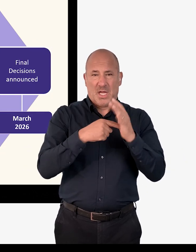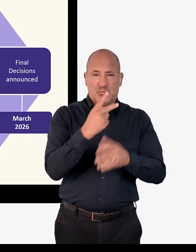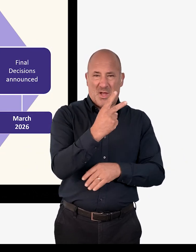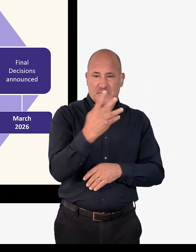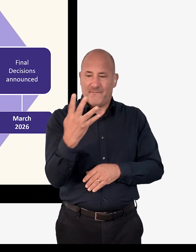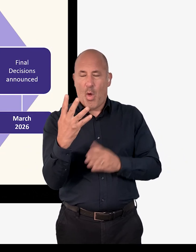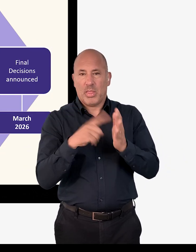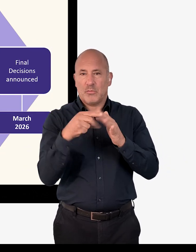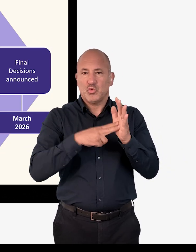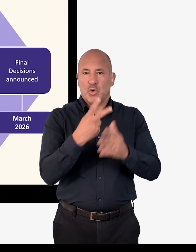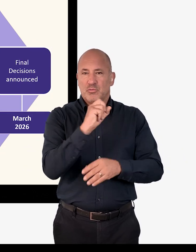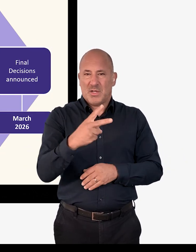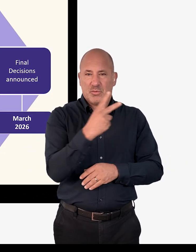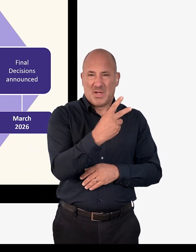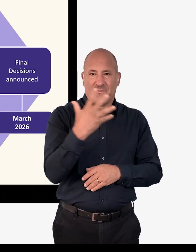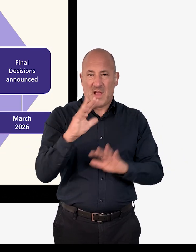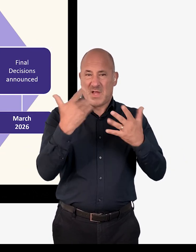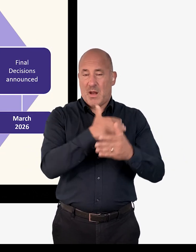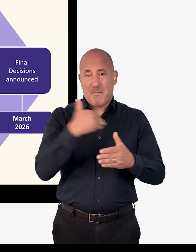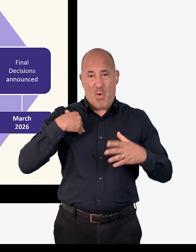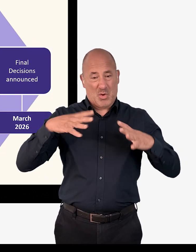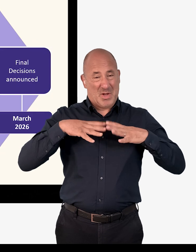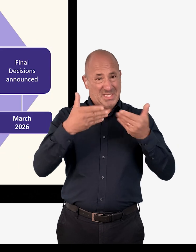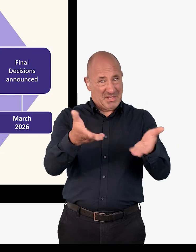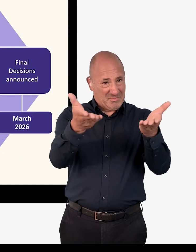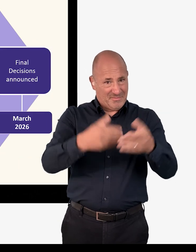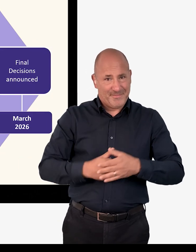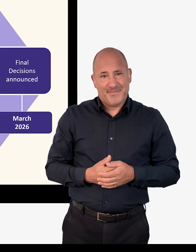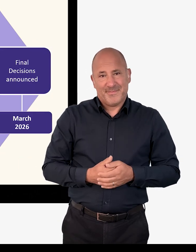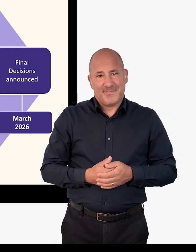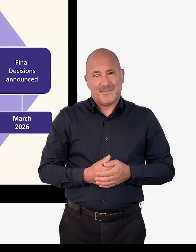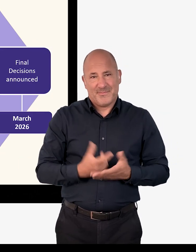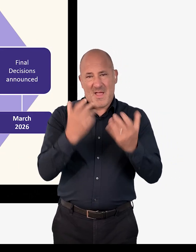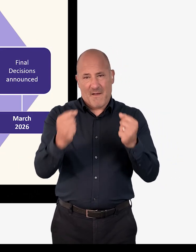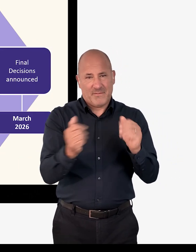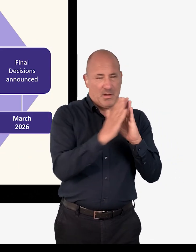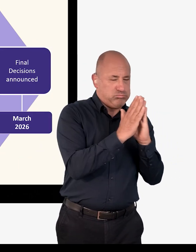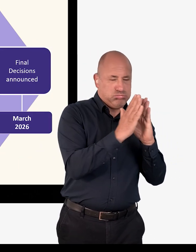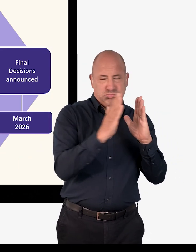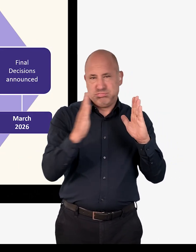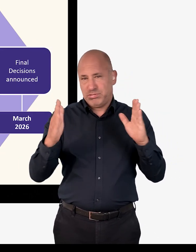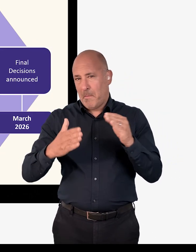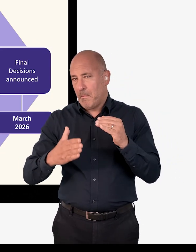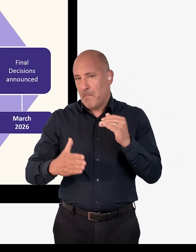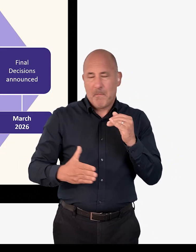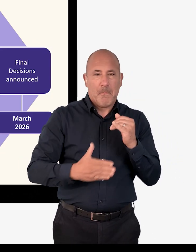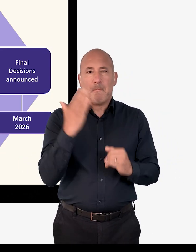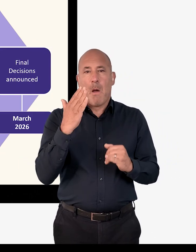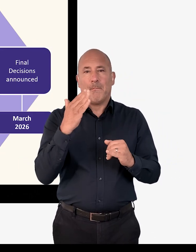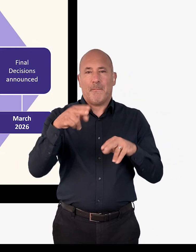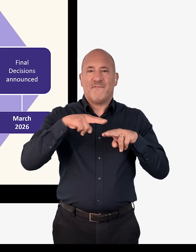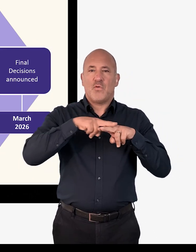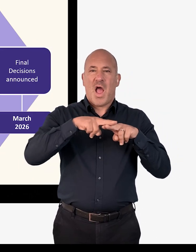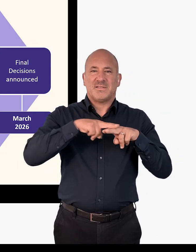at 10 AM on Tuesday, 24th of June, 2025. The deadline